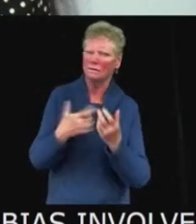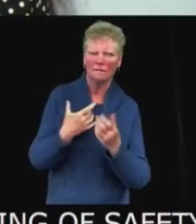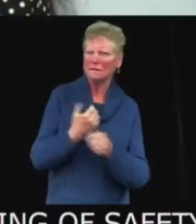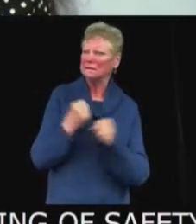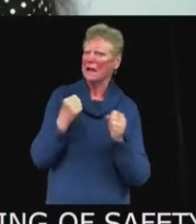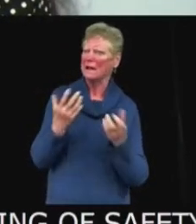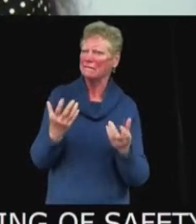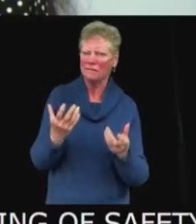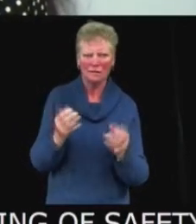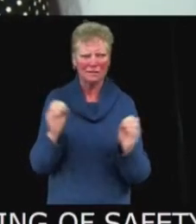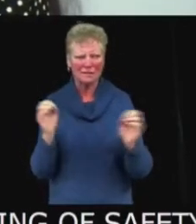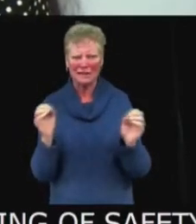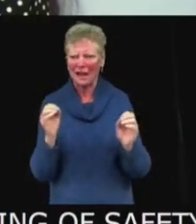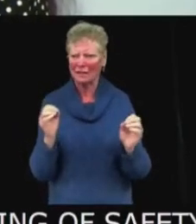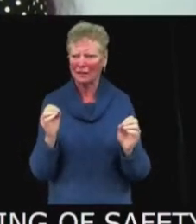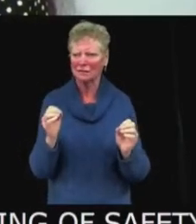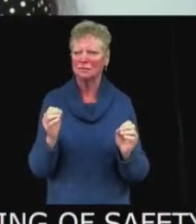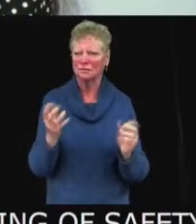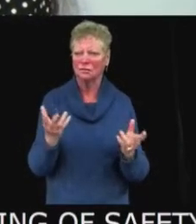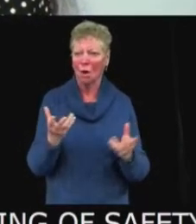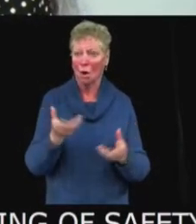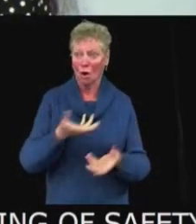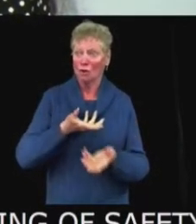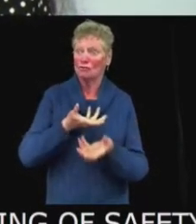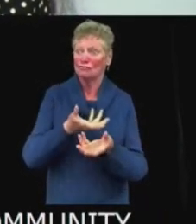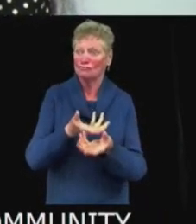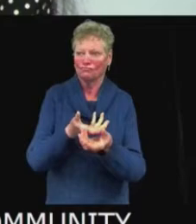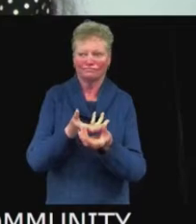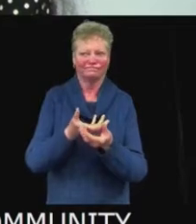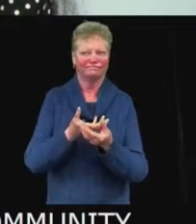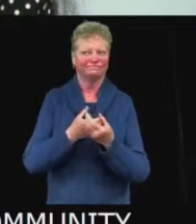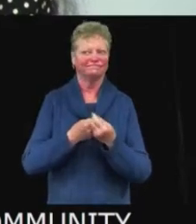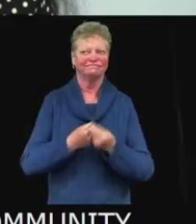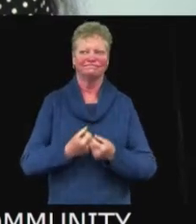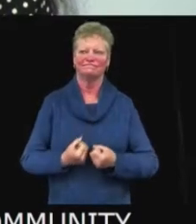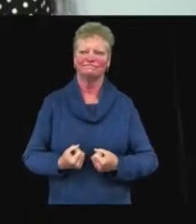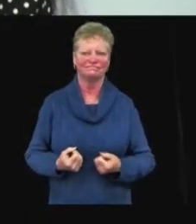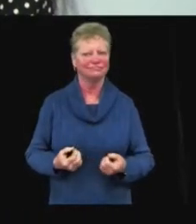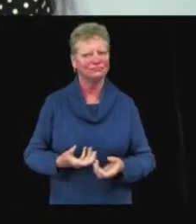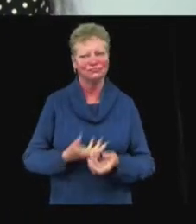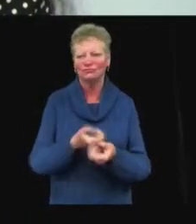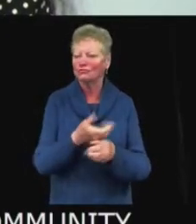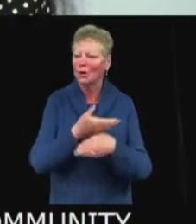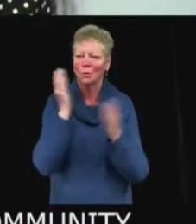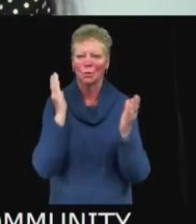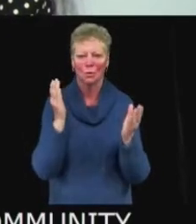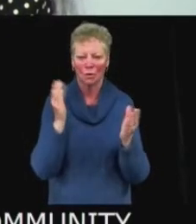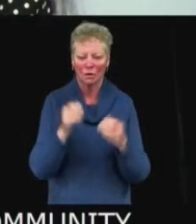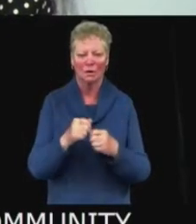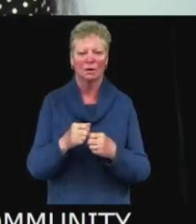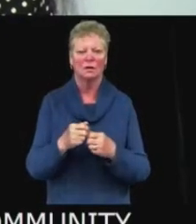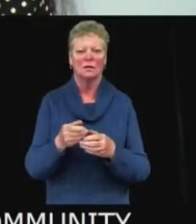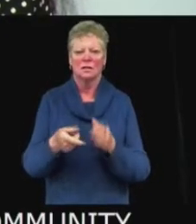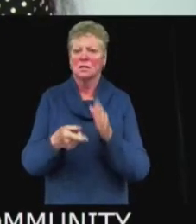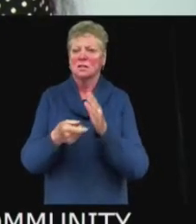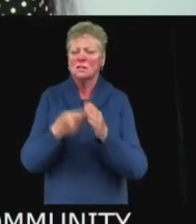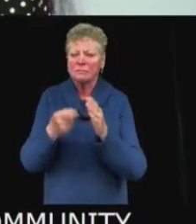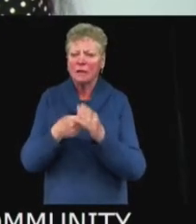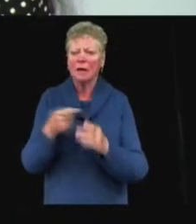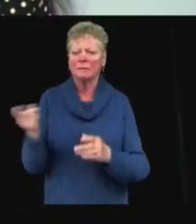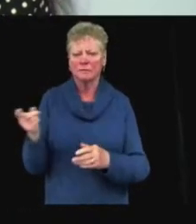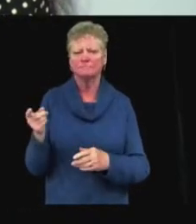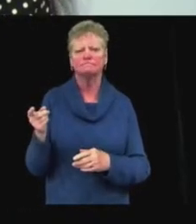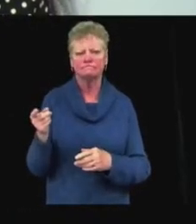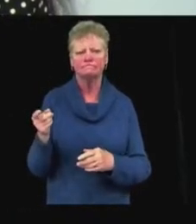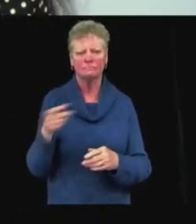know, promoting anything in their community, then that's where the trust really goes. Added to that is there are many studies that show that the more